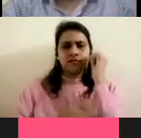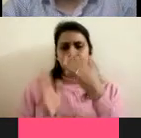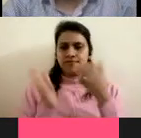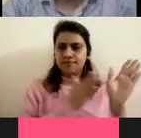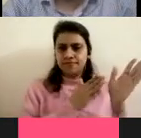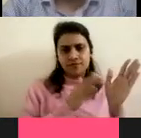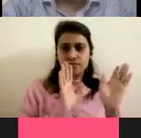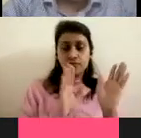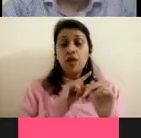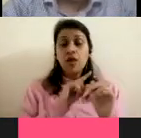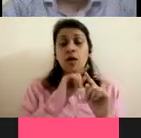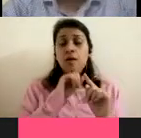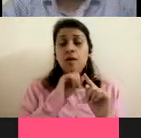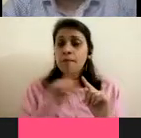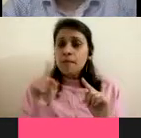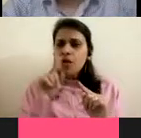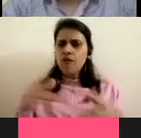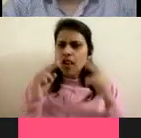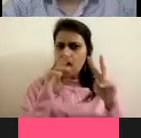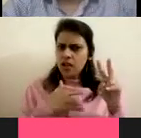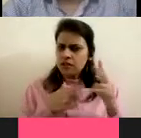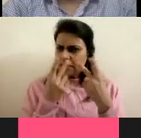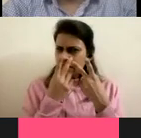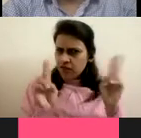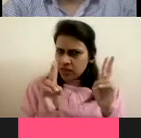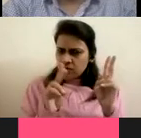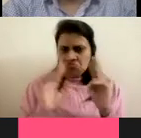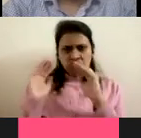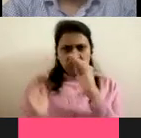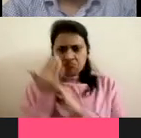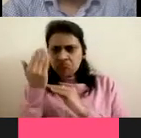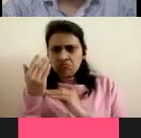various barriers that we spoke about, something so unique about this video.